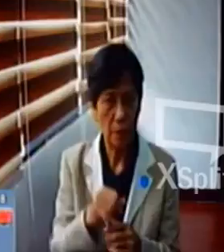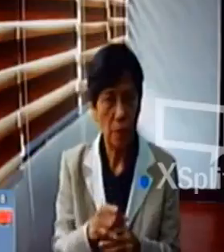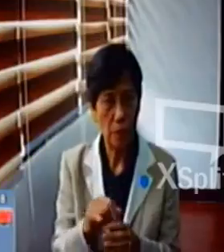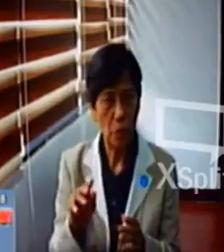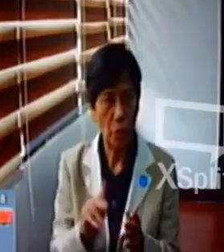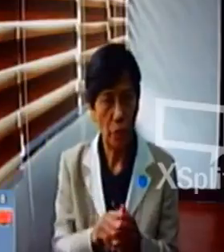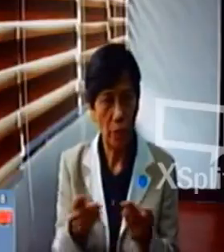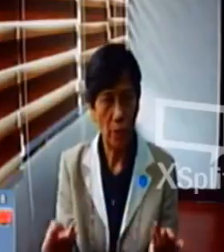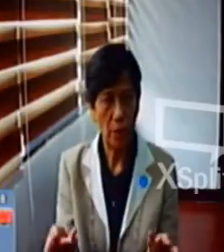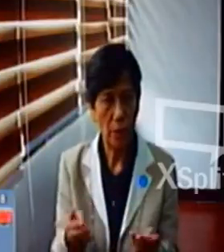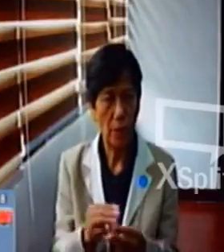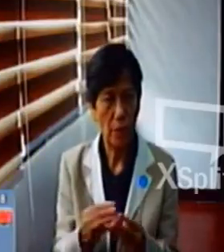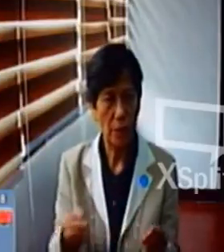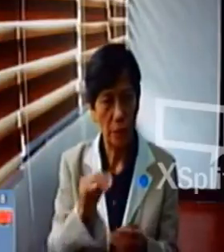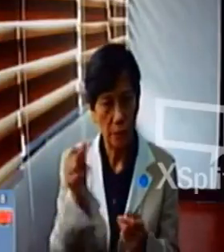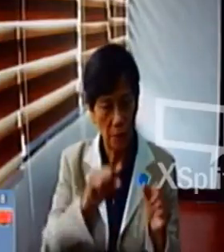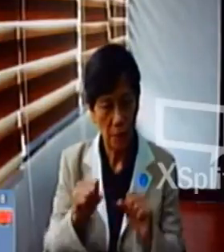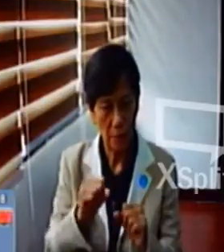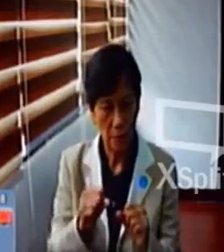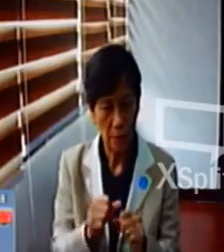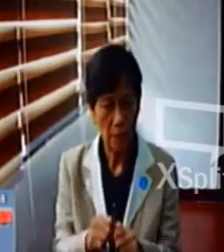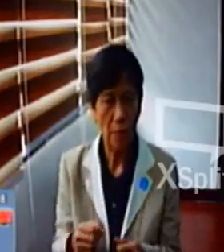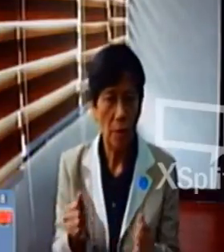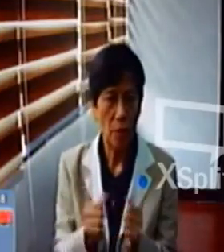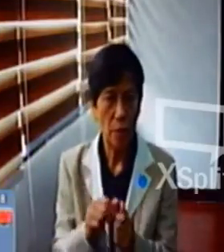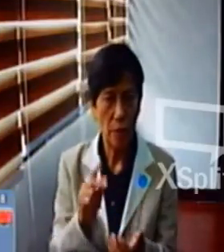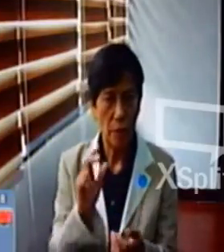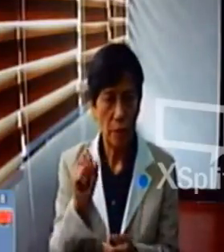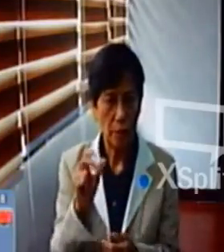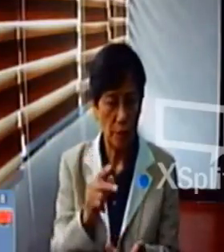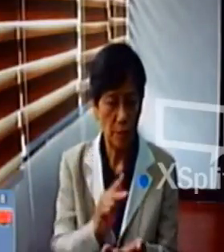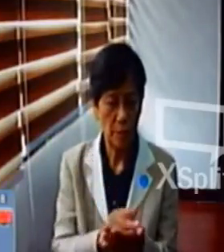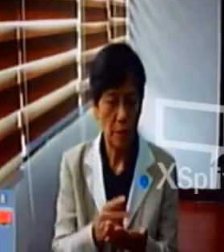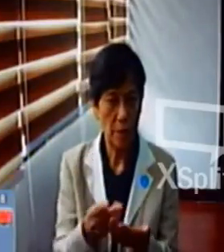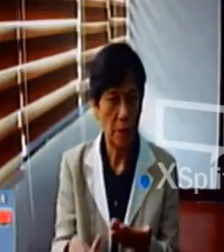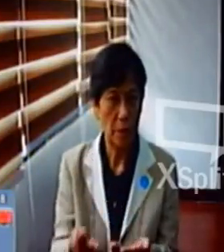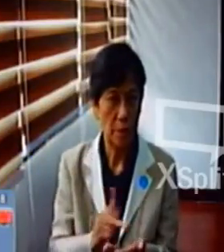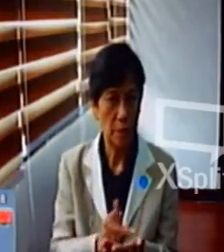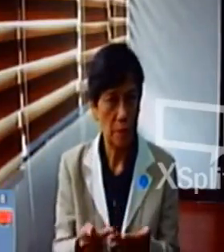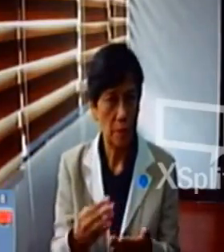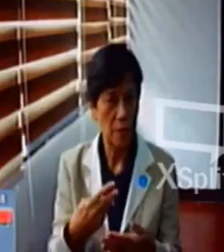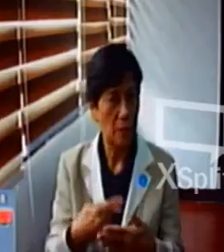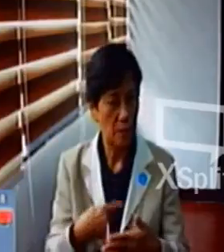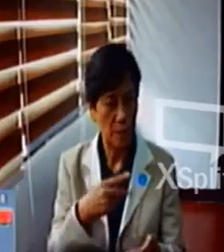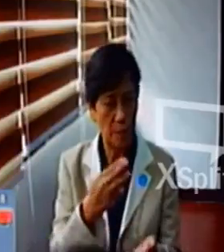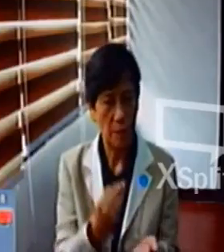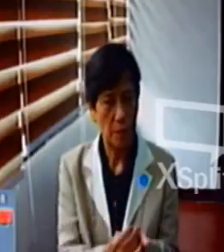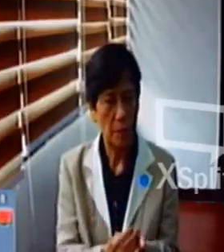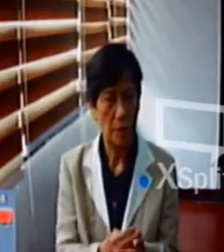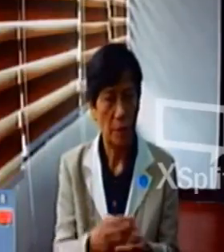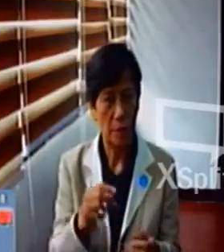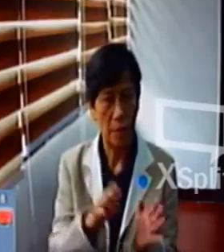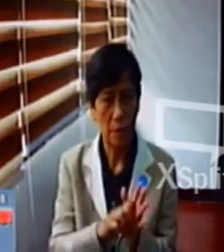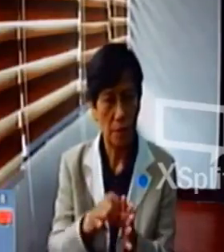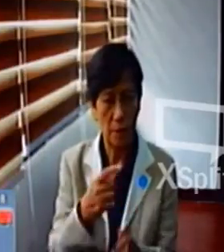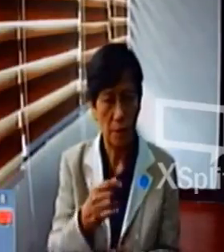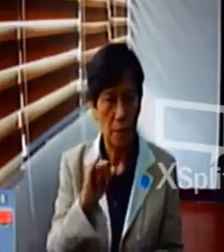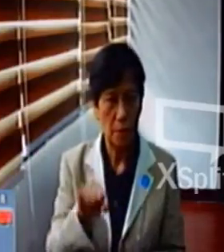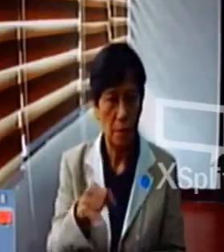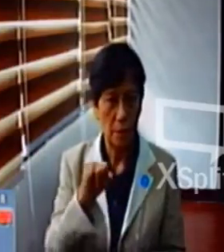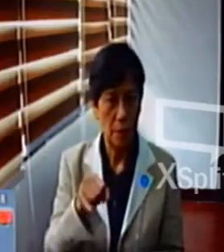September 2016, consisting of 13 pages, remarked as Exhibit JJJJ to